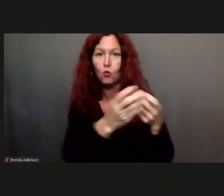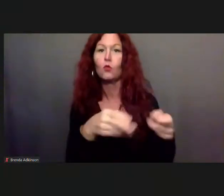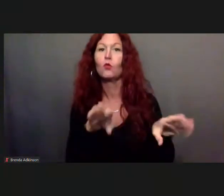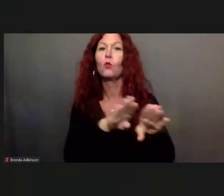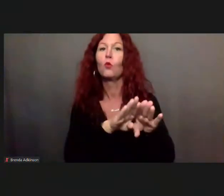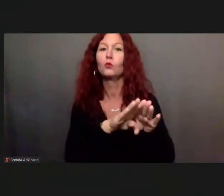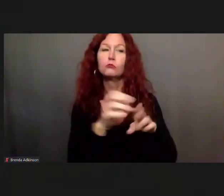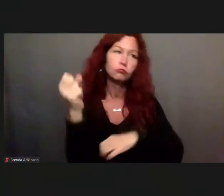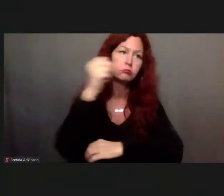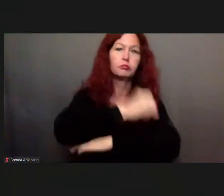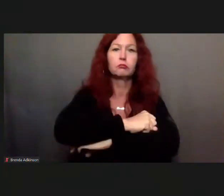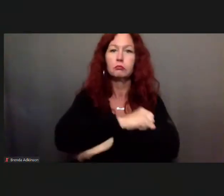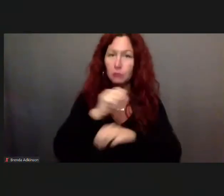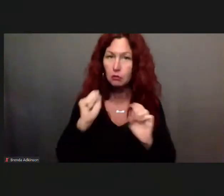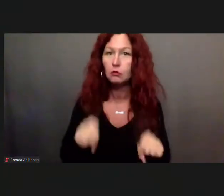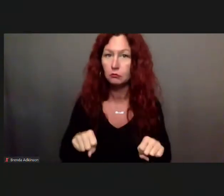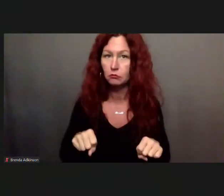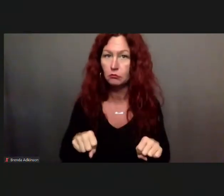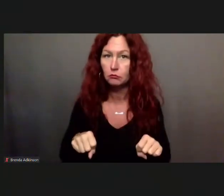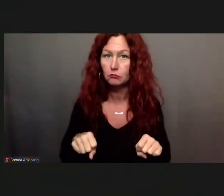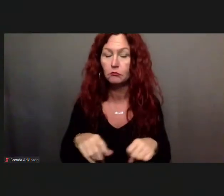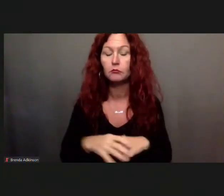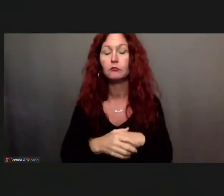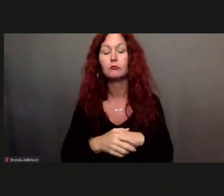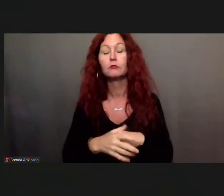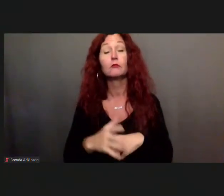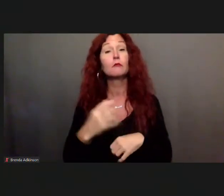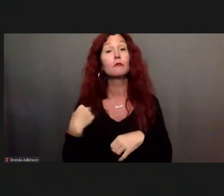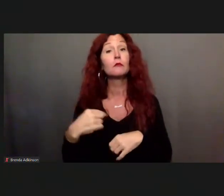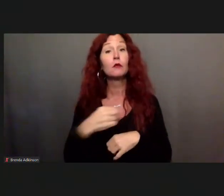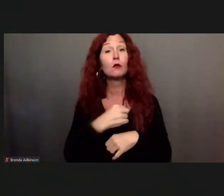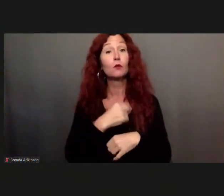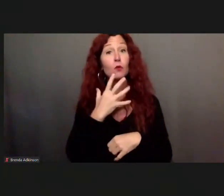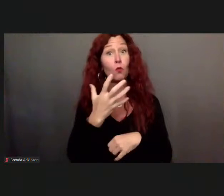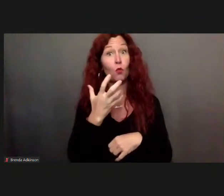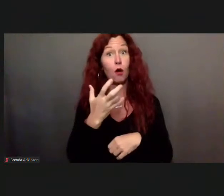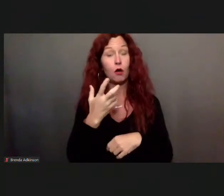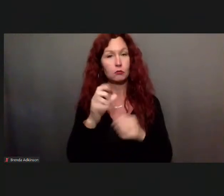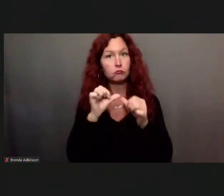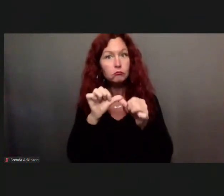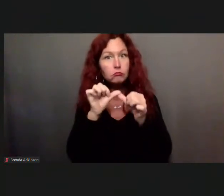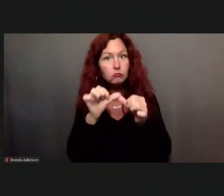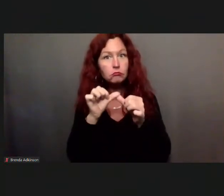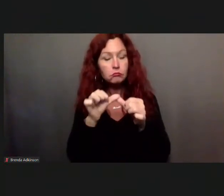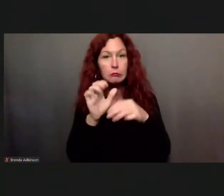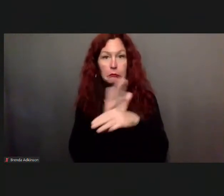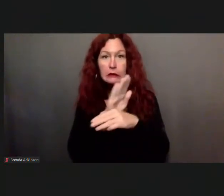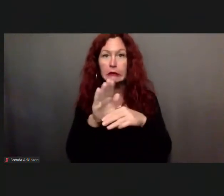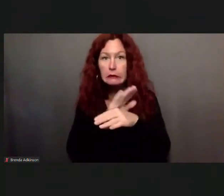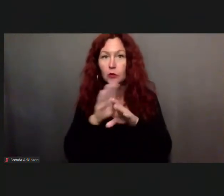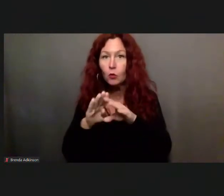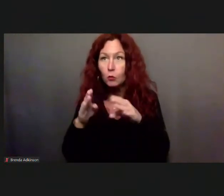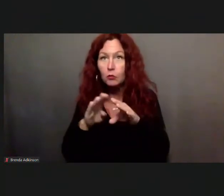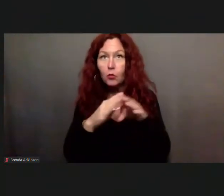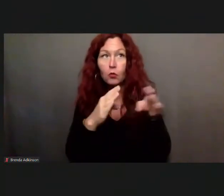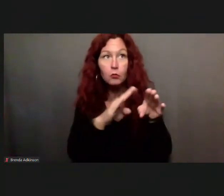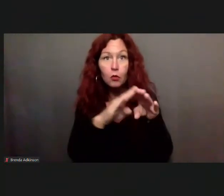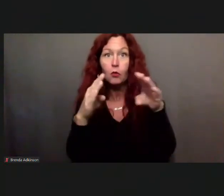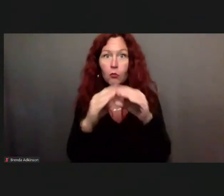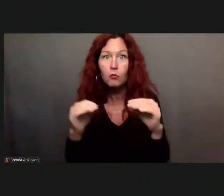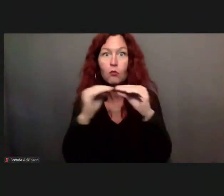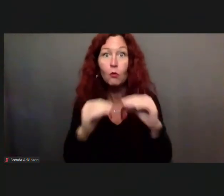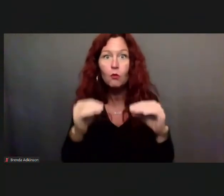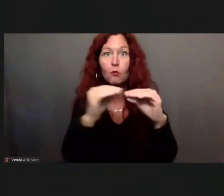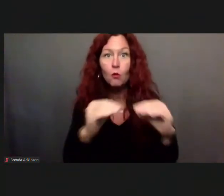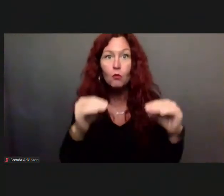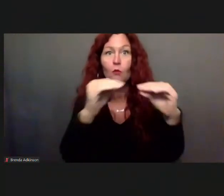are amping up. Our goal is to be able to continue to open our economy, but only under the right conditions. So we're on